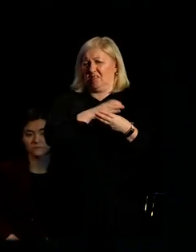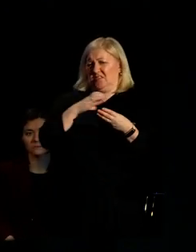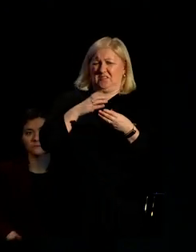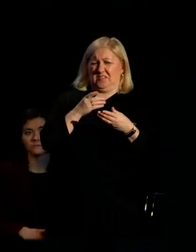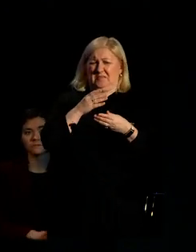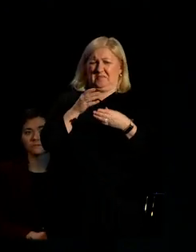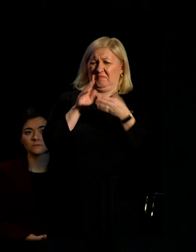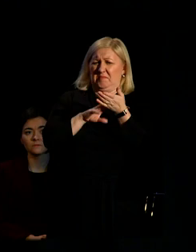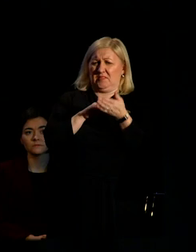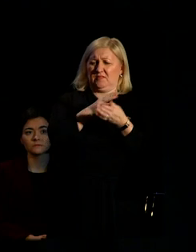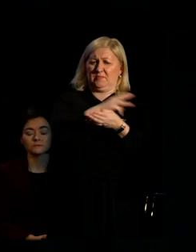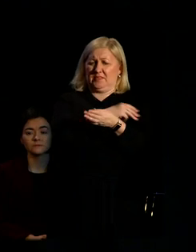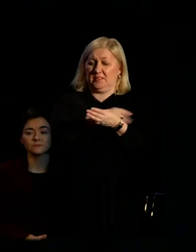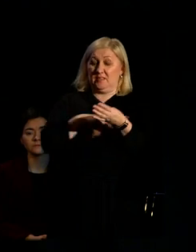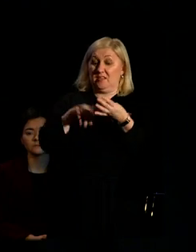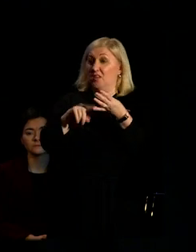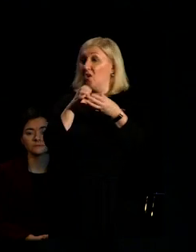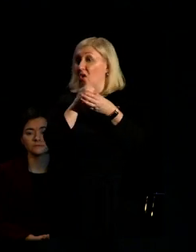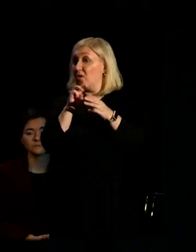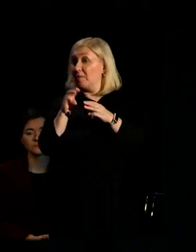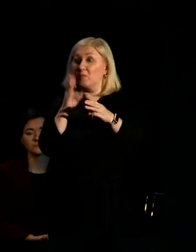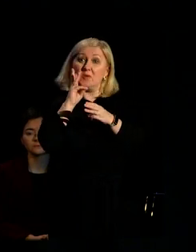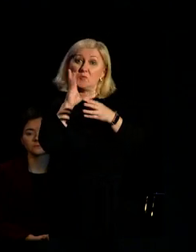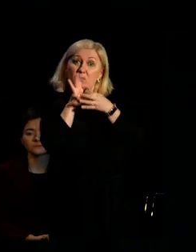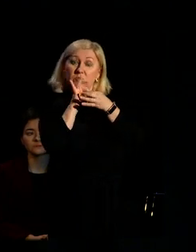collaborators. They rounded up Jews in